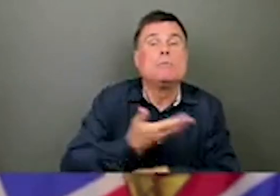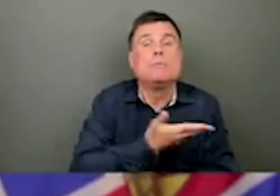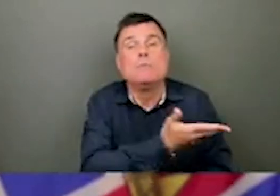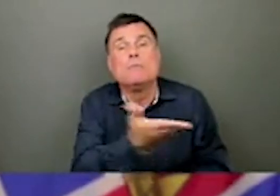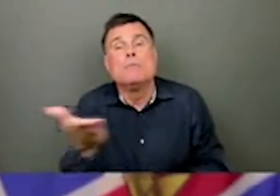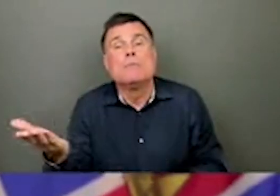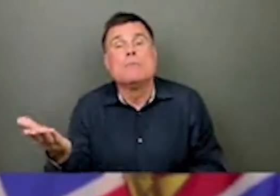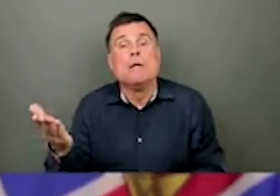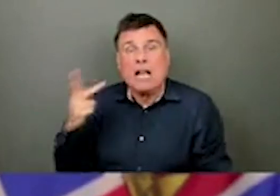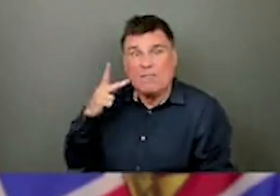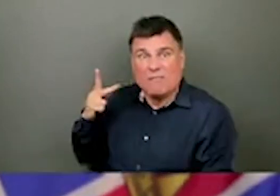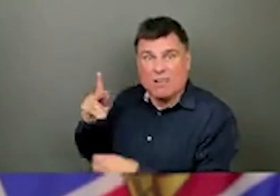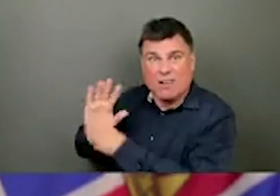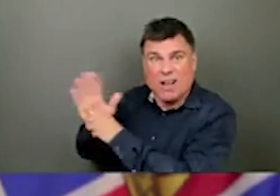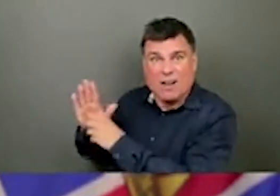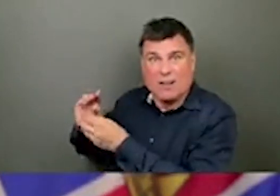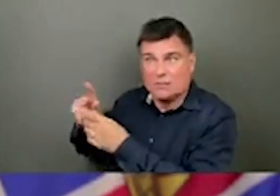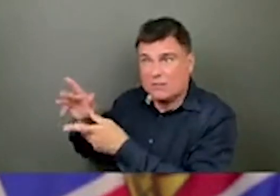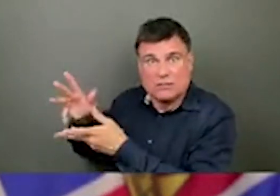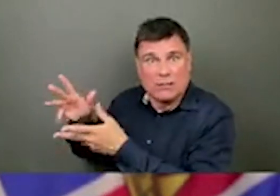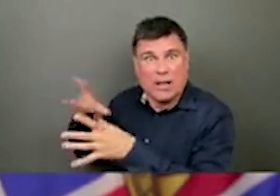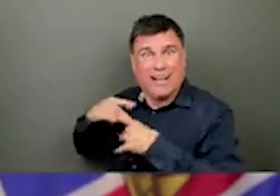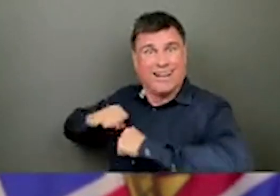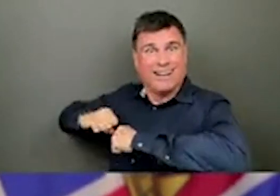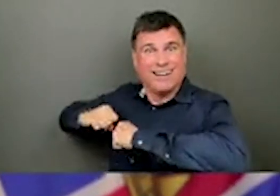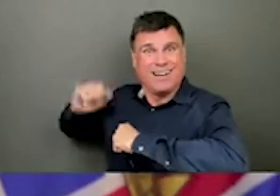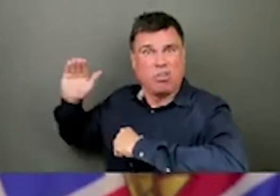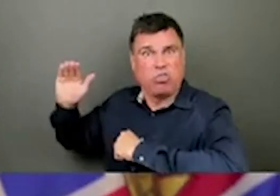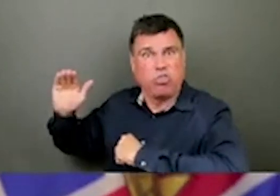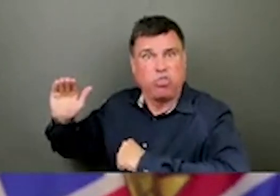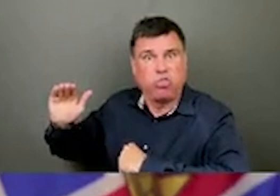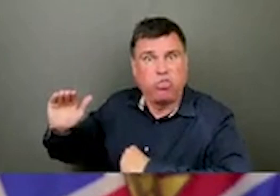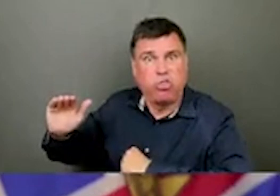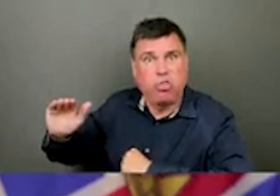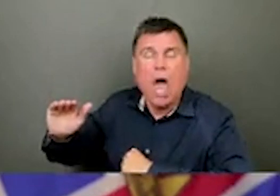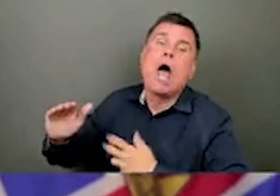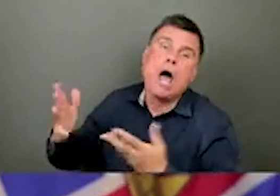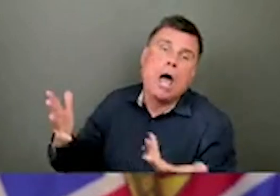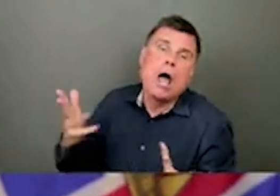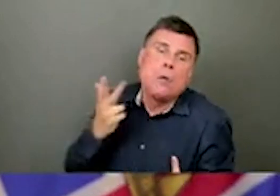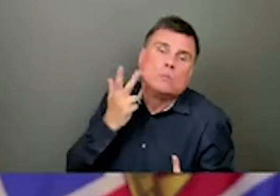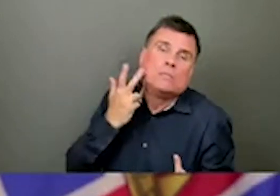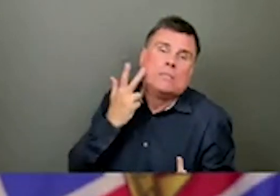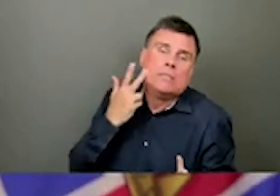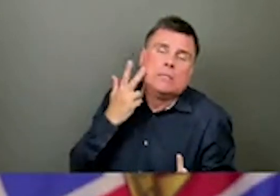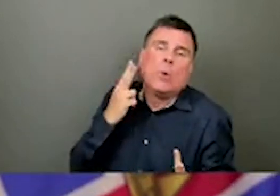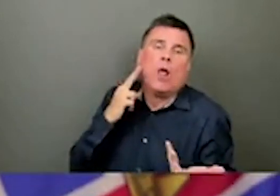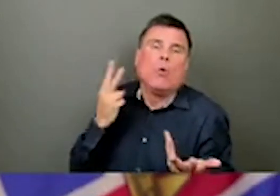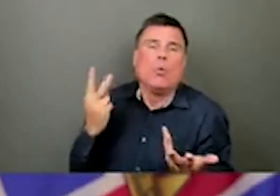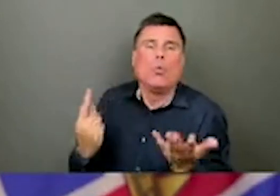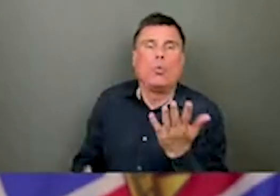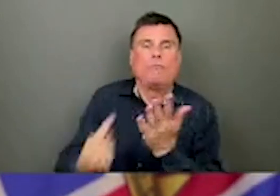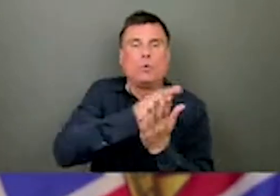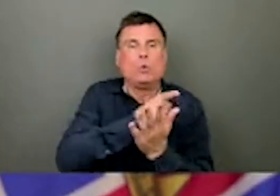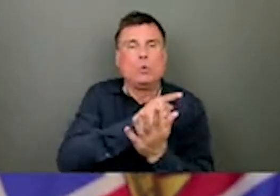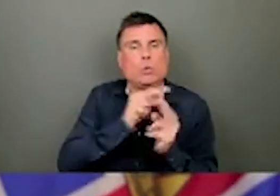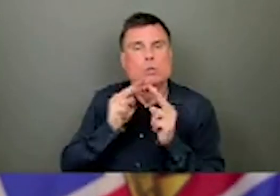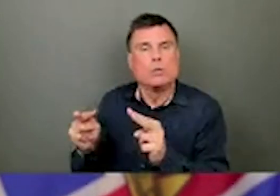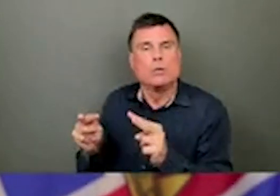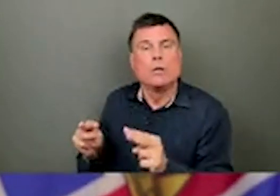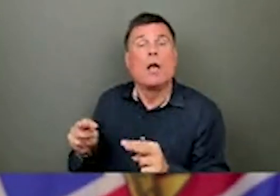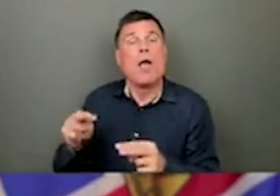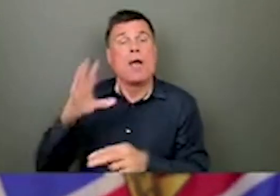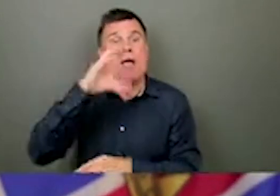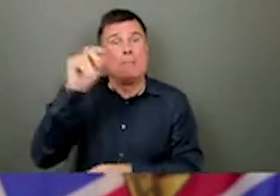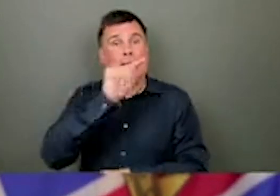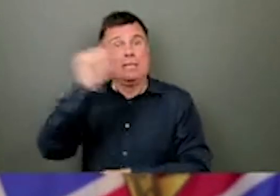vaccine manufacturers around modifying the spike protein, for example, in the mRNA vaccines, to more